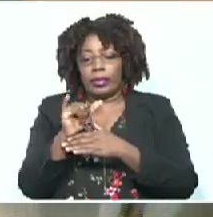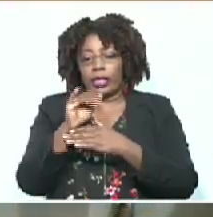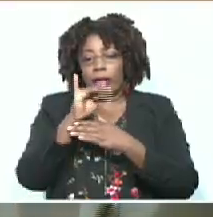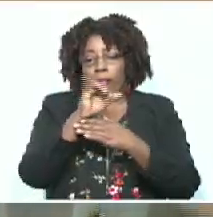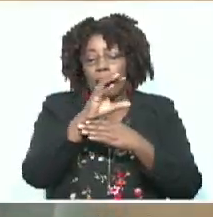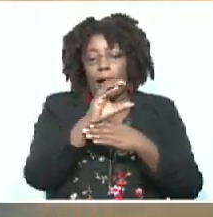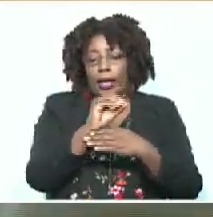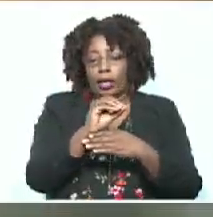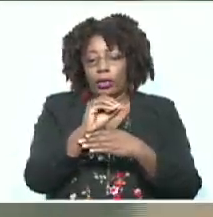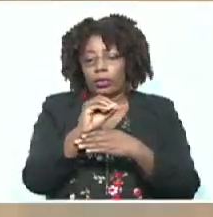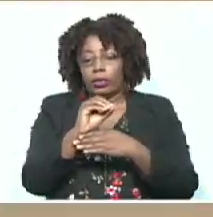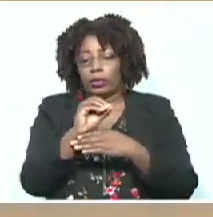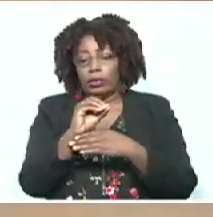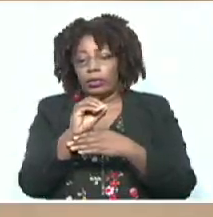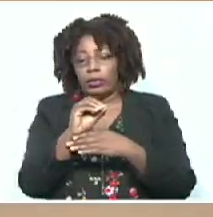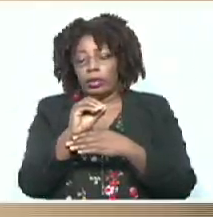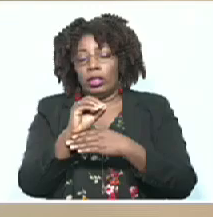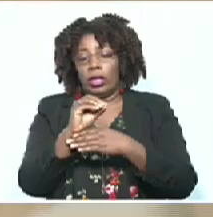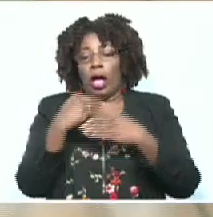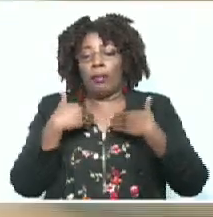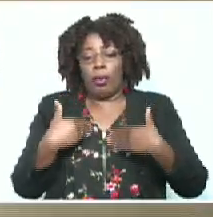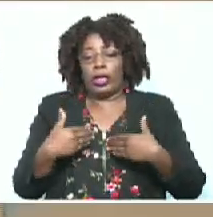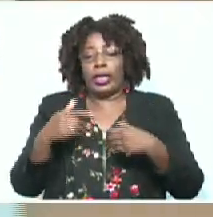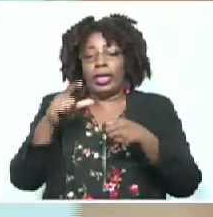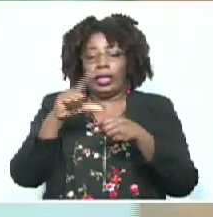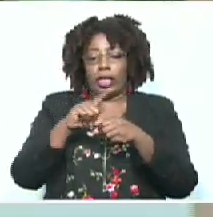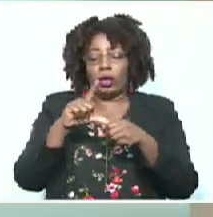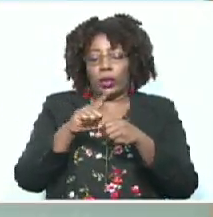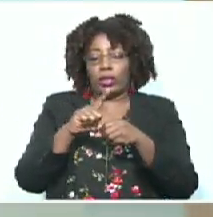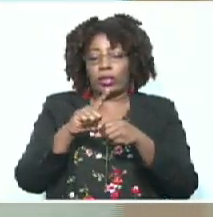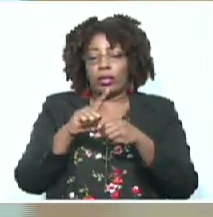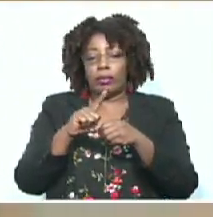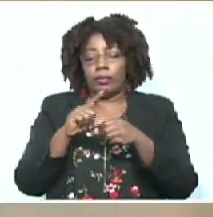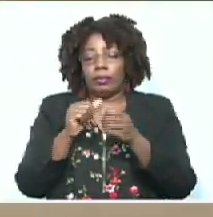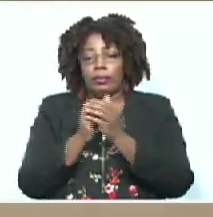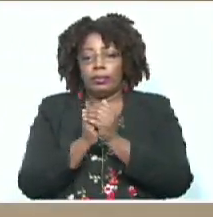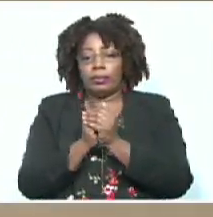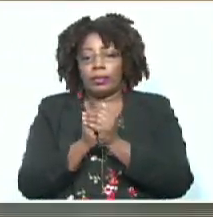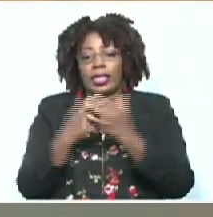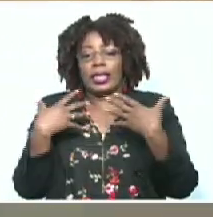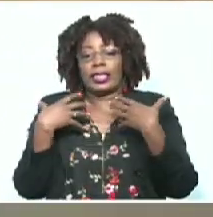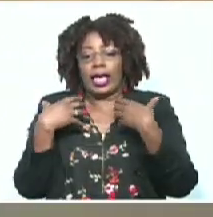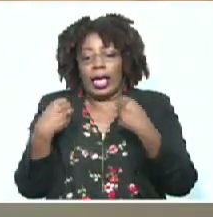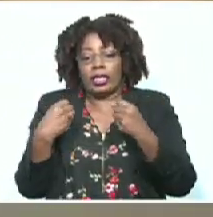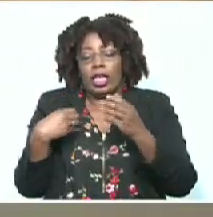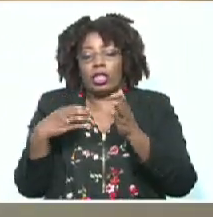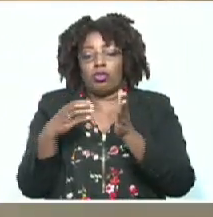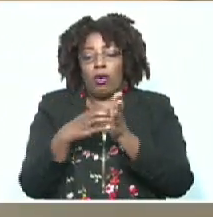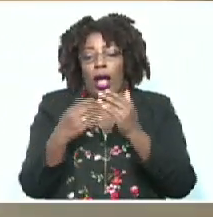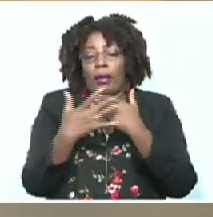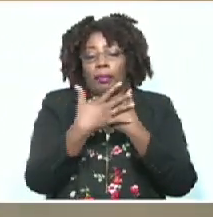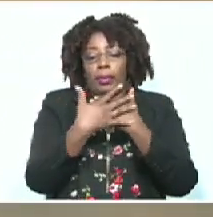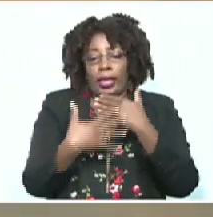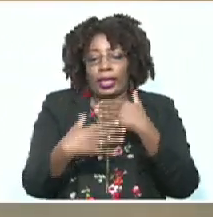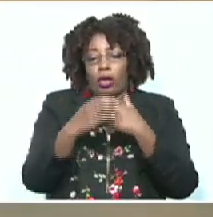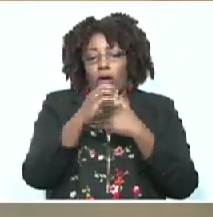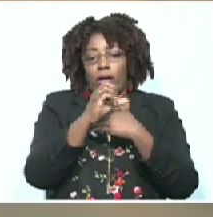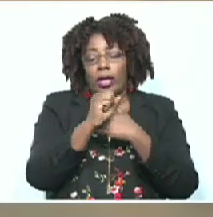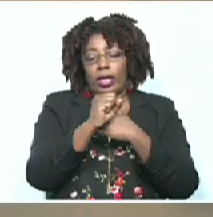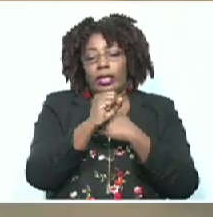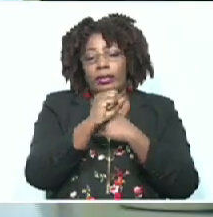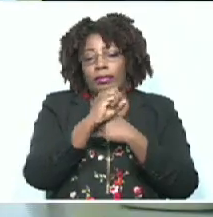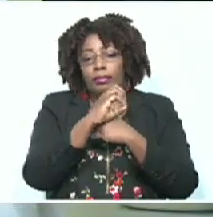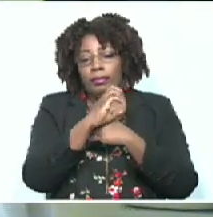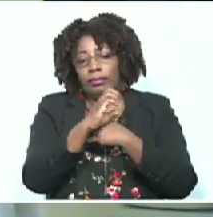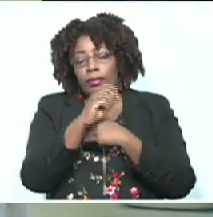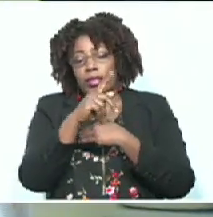unit identifies and compares bodily fluids and biological material. This is helpful in crimes where blood, semen, or saliva is